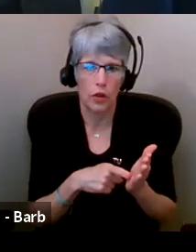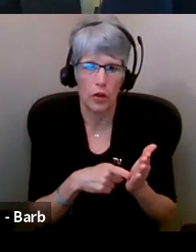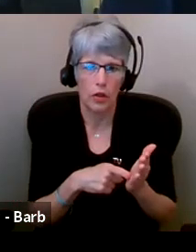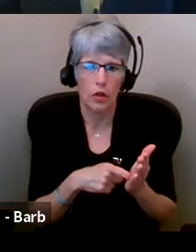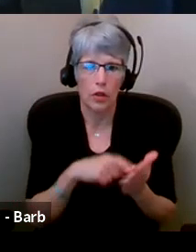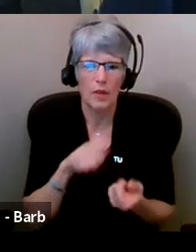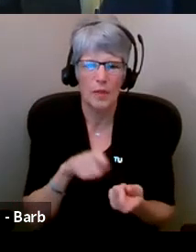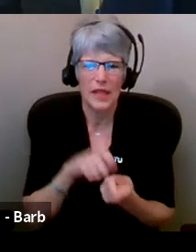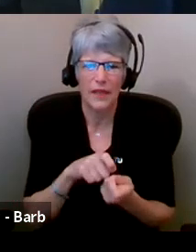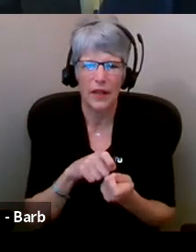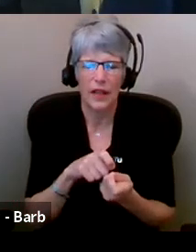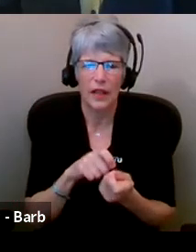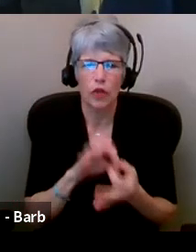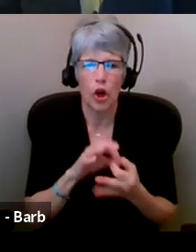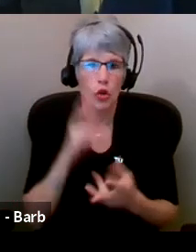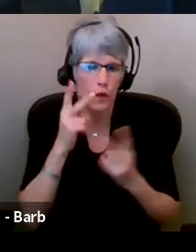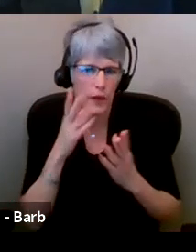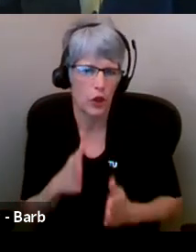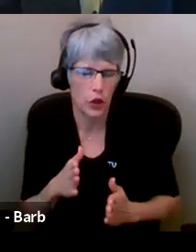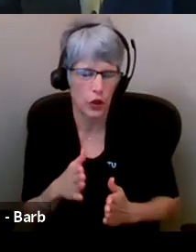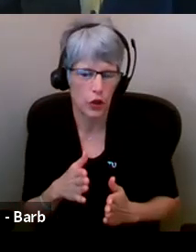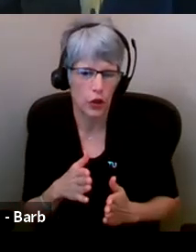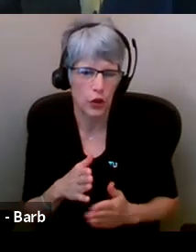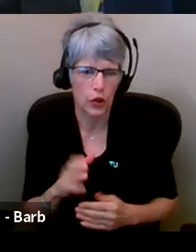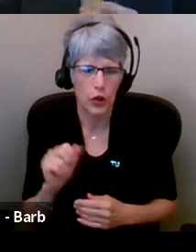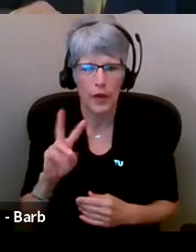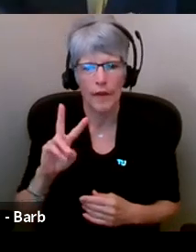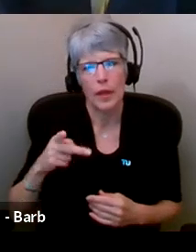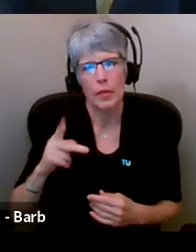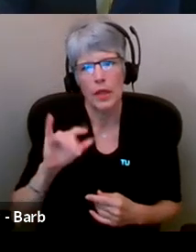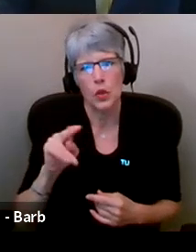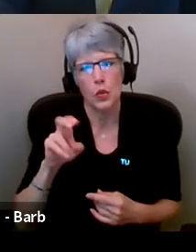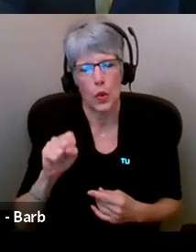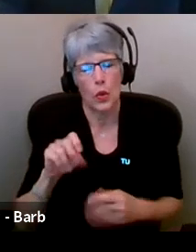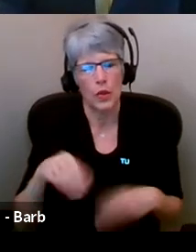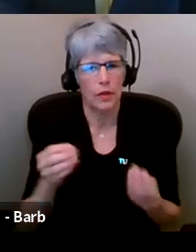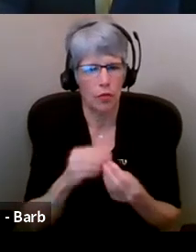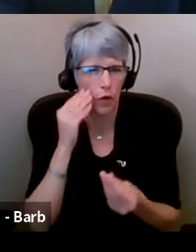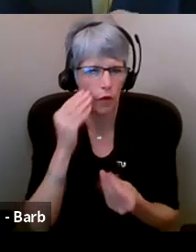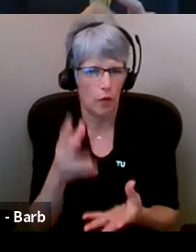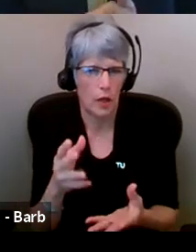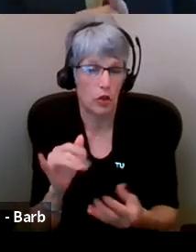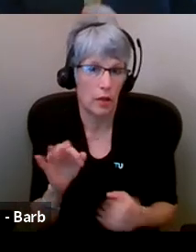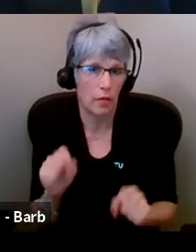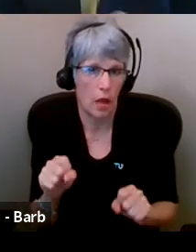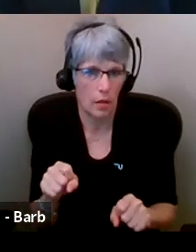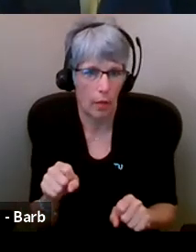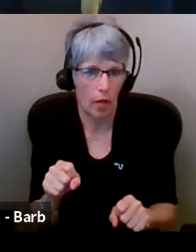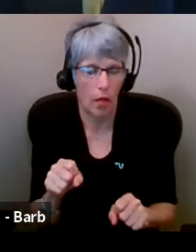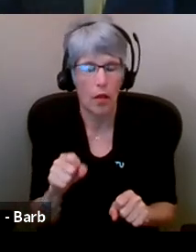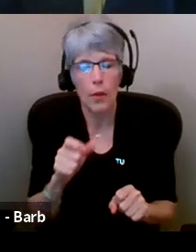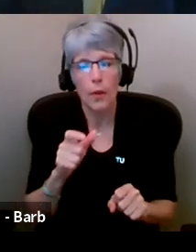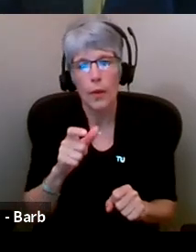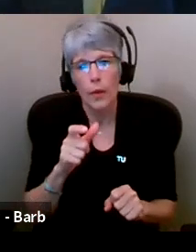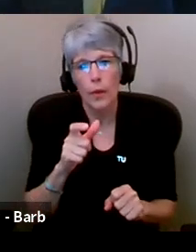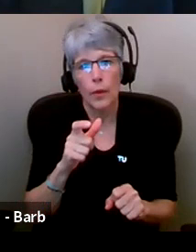specifically in regards to visitors on campus. So I'll go to AVP Jones to provide some additional details, if possible, in regards to who the